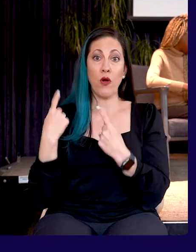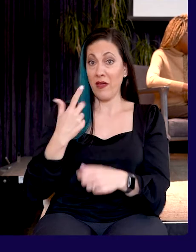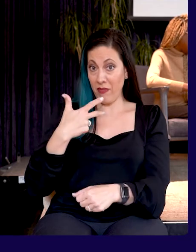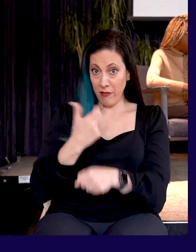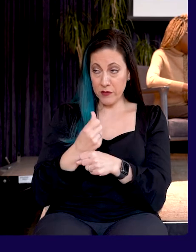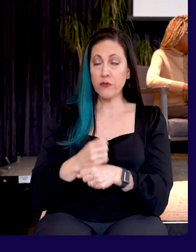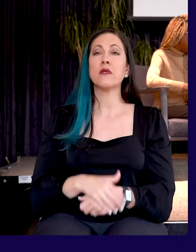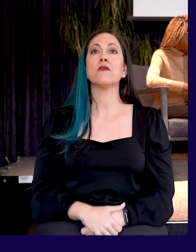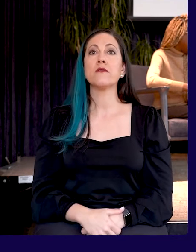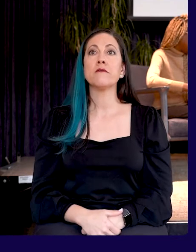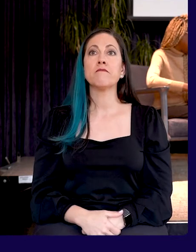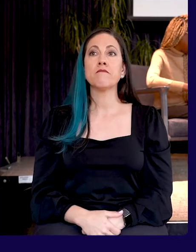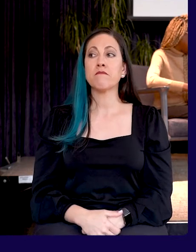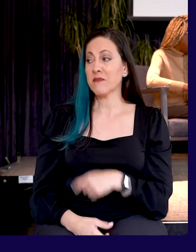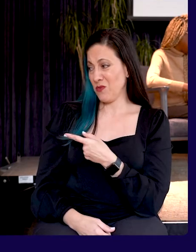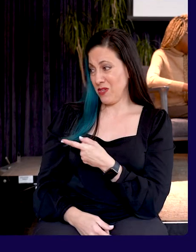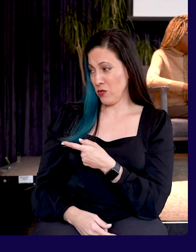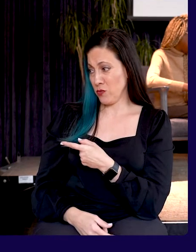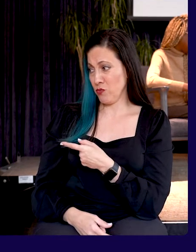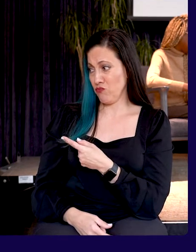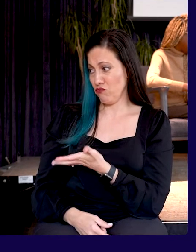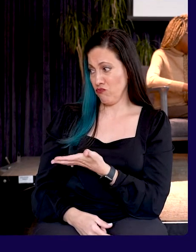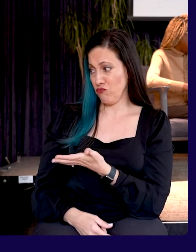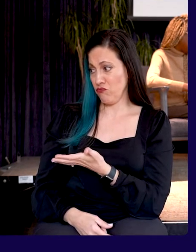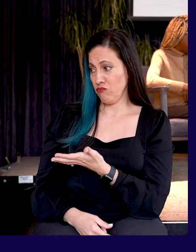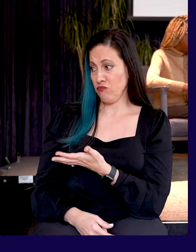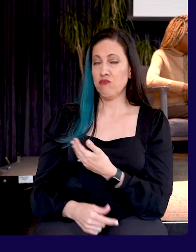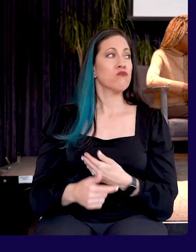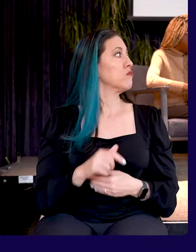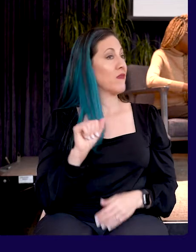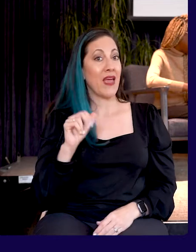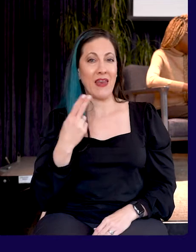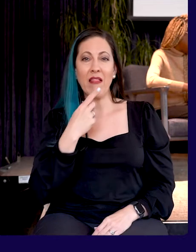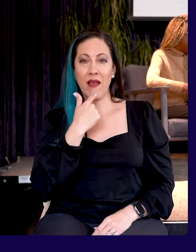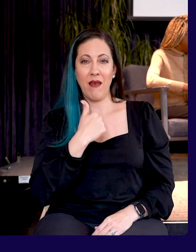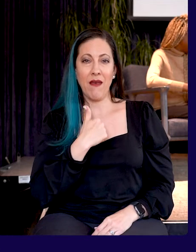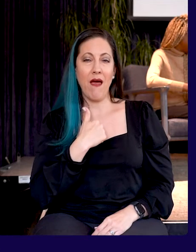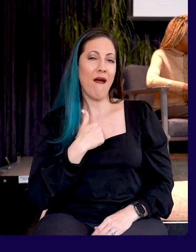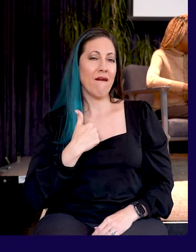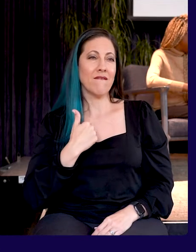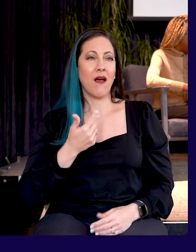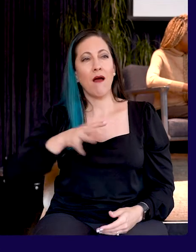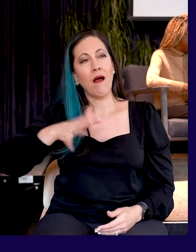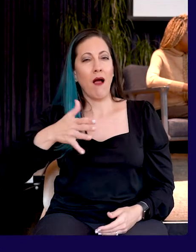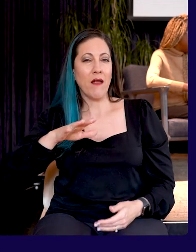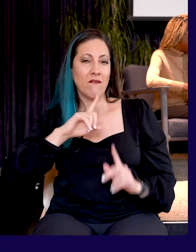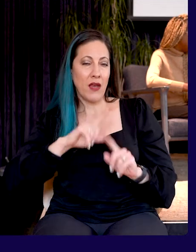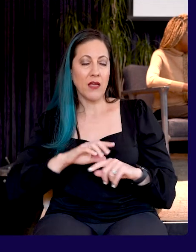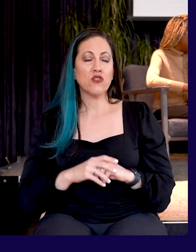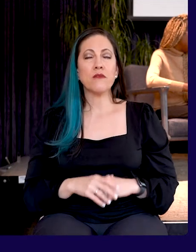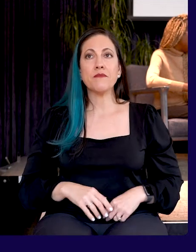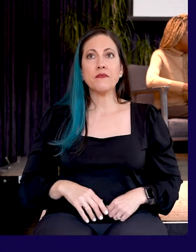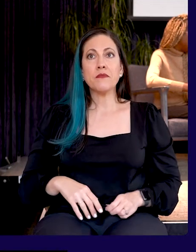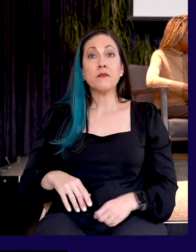years. Do you want to go? I have kind of an answer. Like a lot of people,